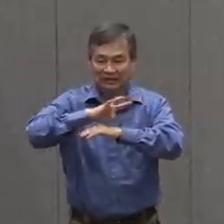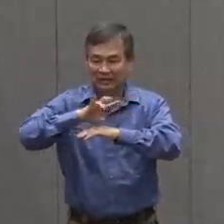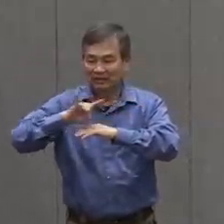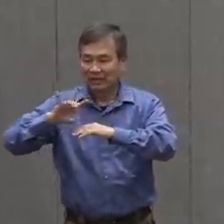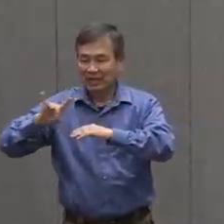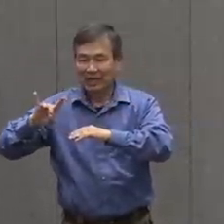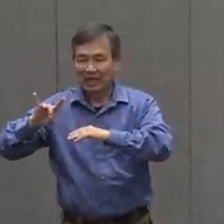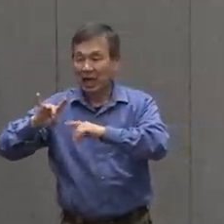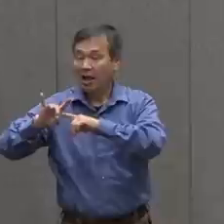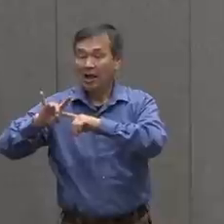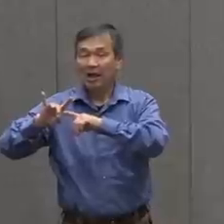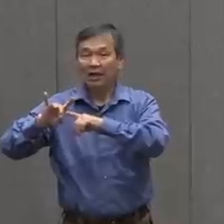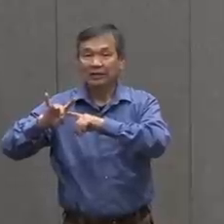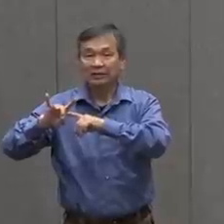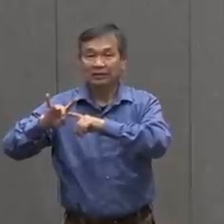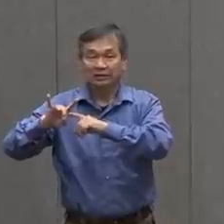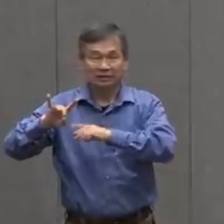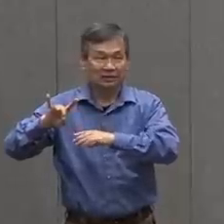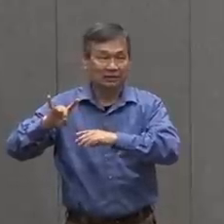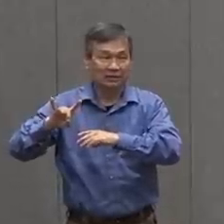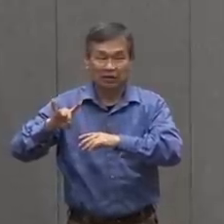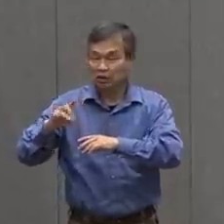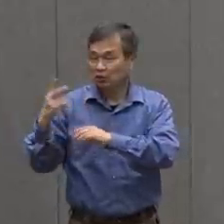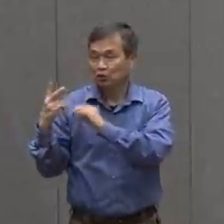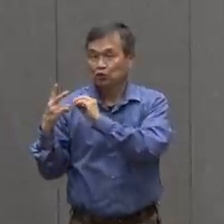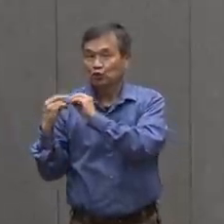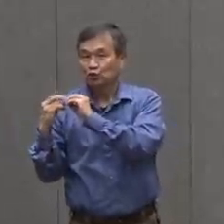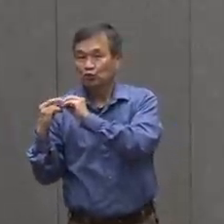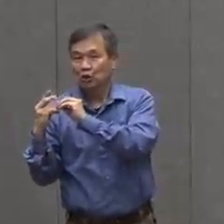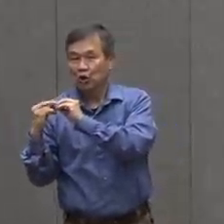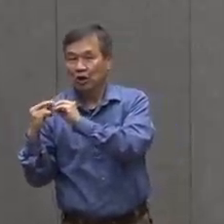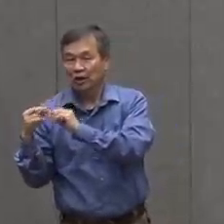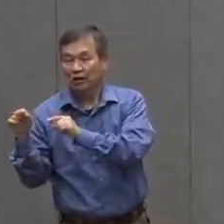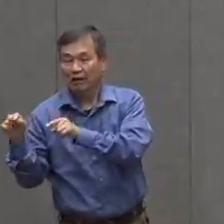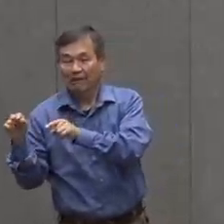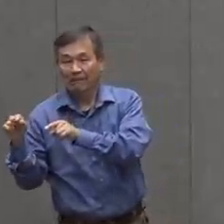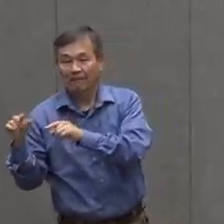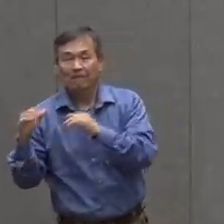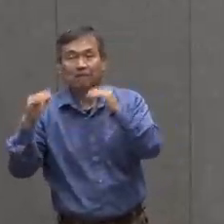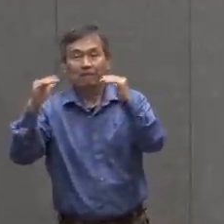6 plus 2 was 8, and I need 2 more. Let's see what you get.